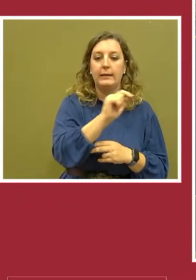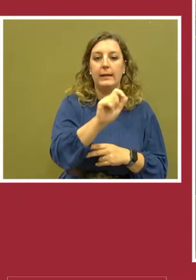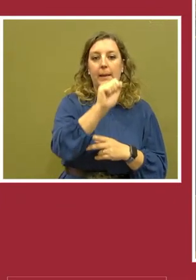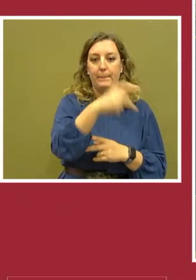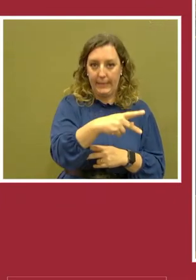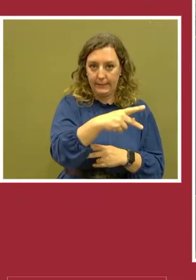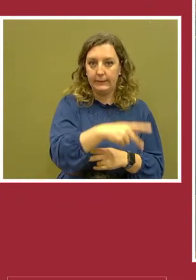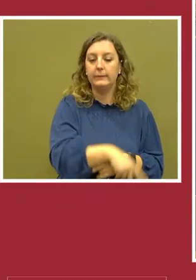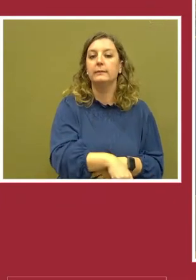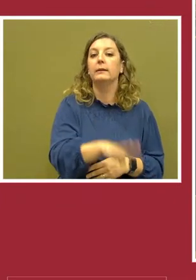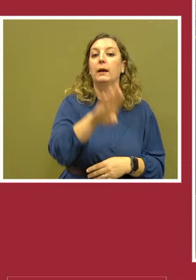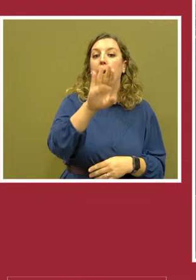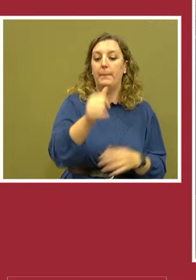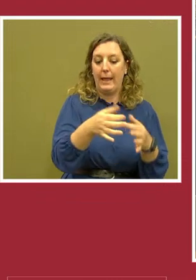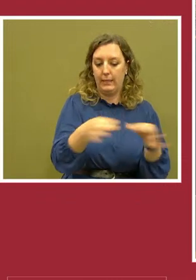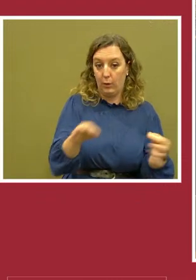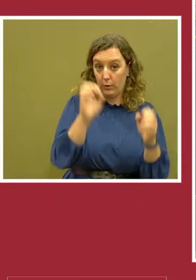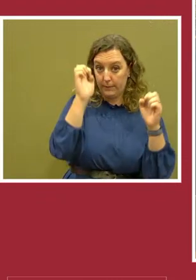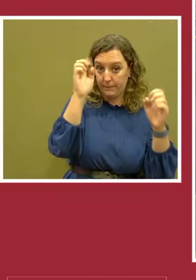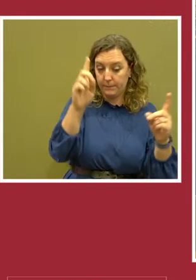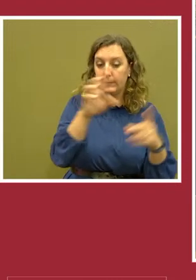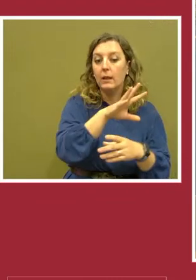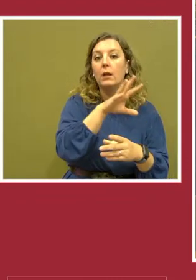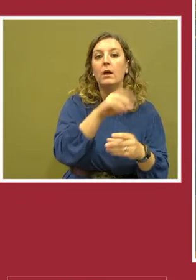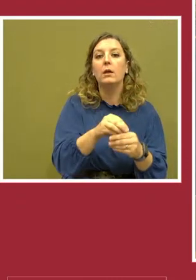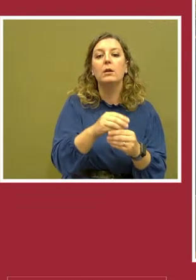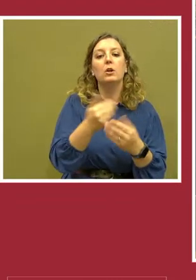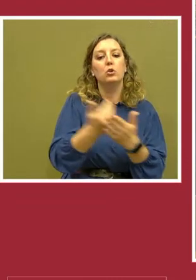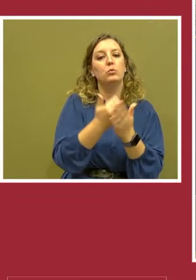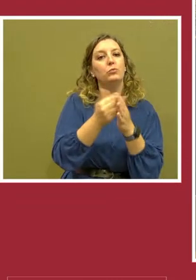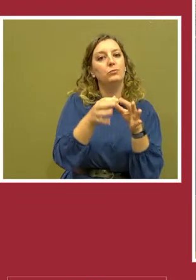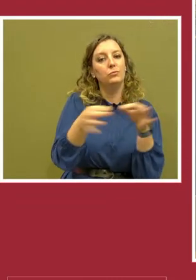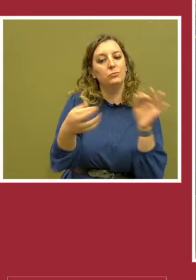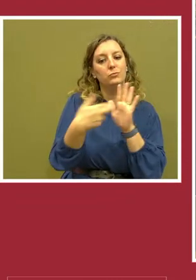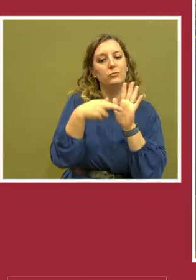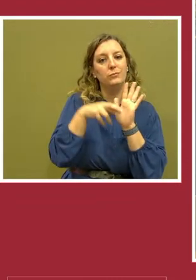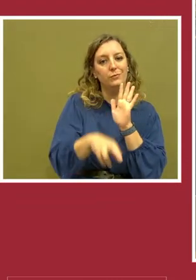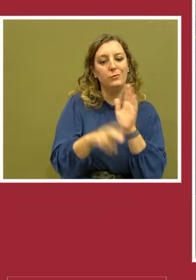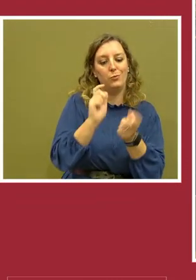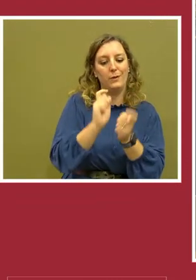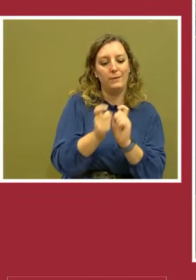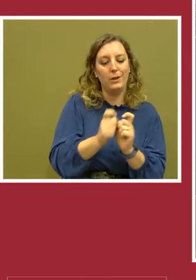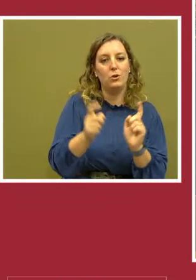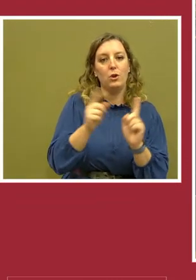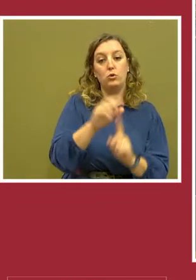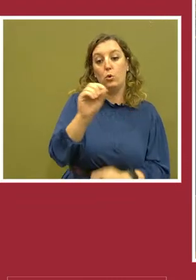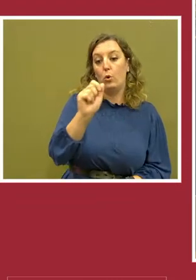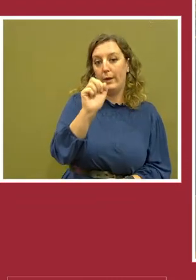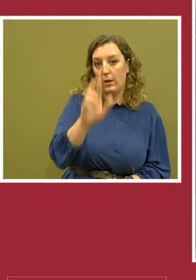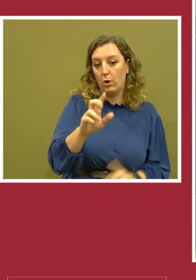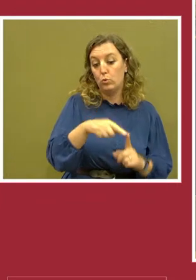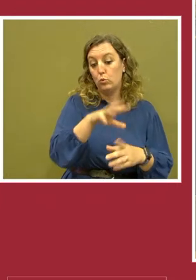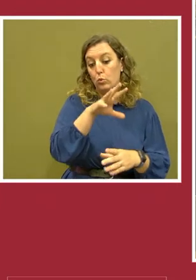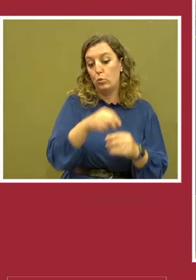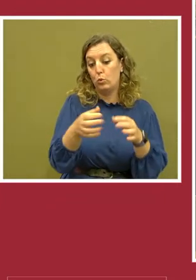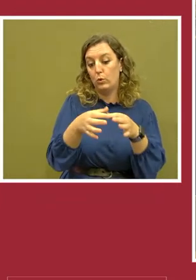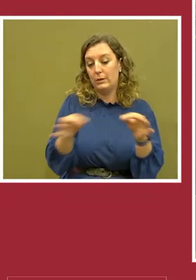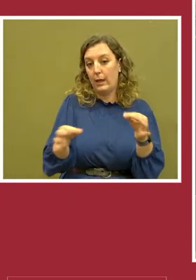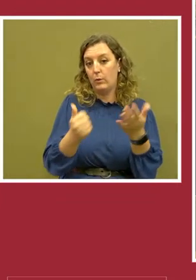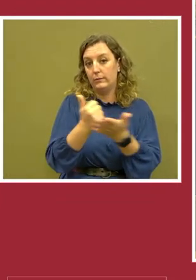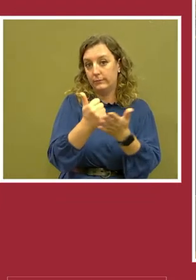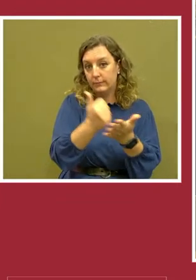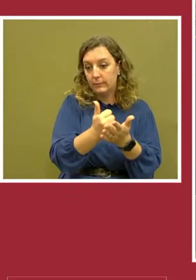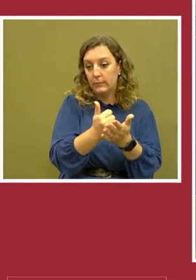IGBI-AP, Bilingual Education. This includes updated language to reflect revisions to the OAR to include language